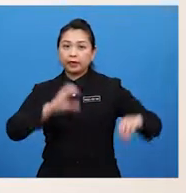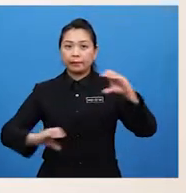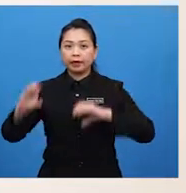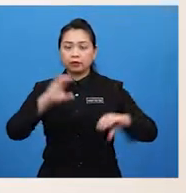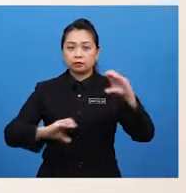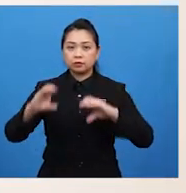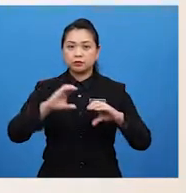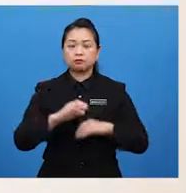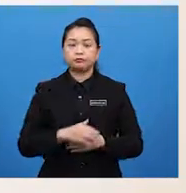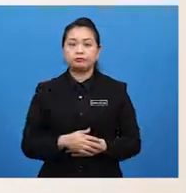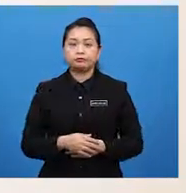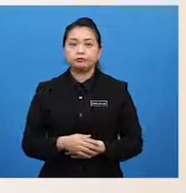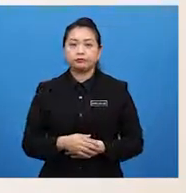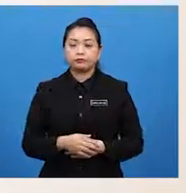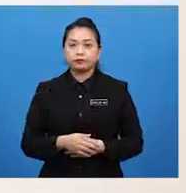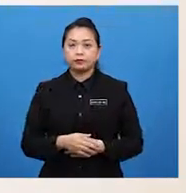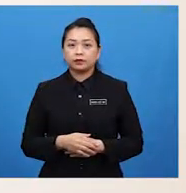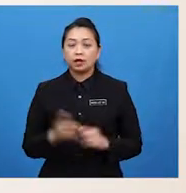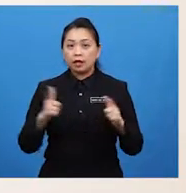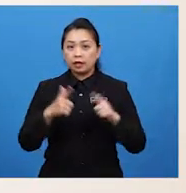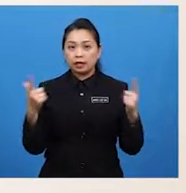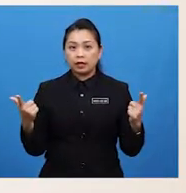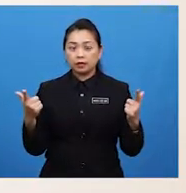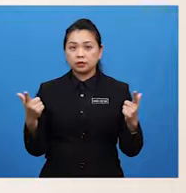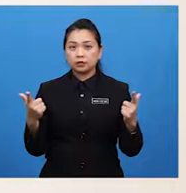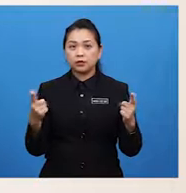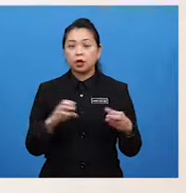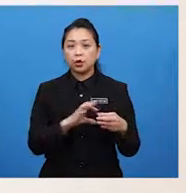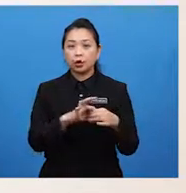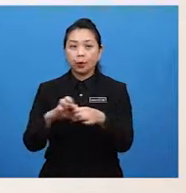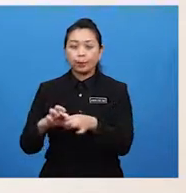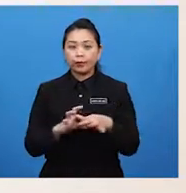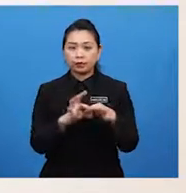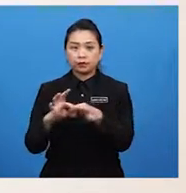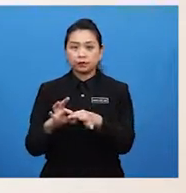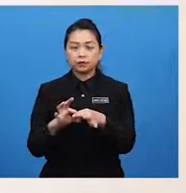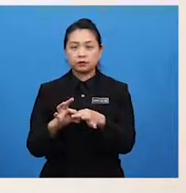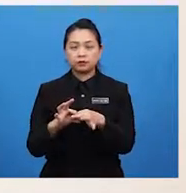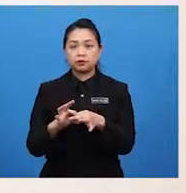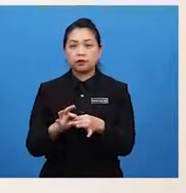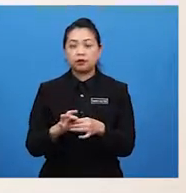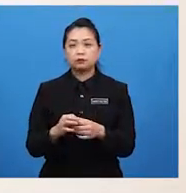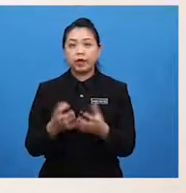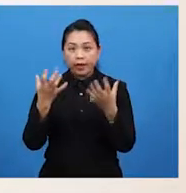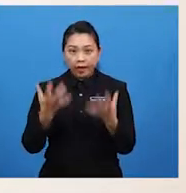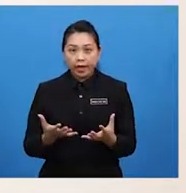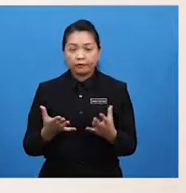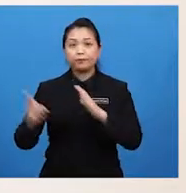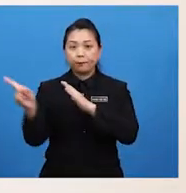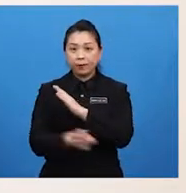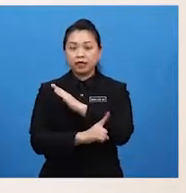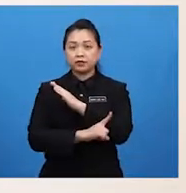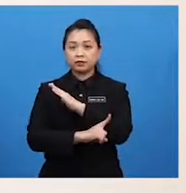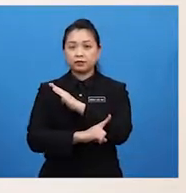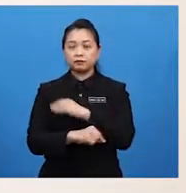others from doing the same. Large corporations are afraid of heavy punishments as it